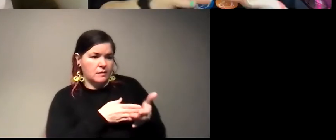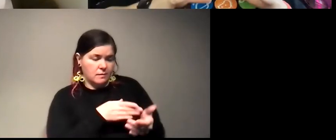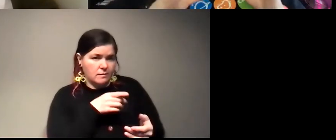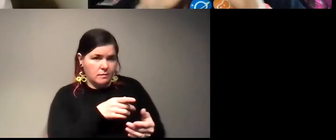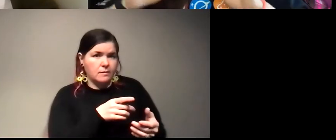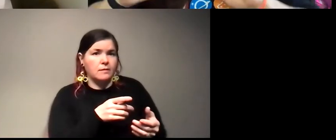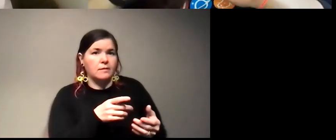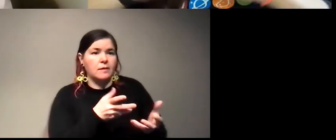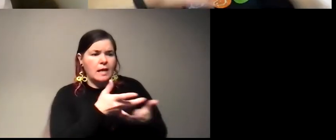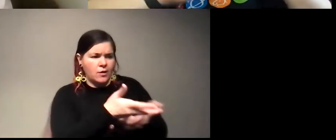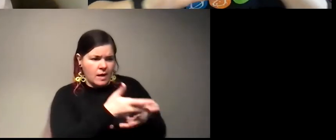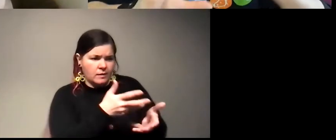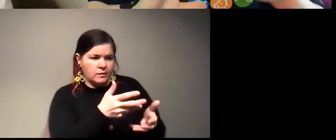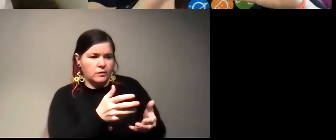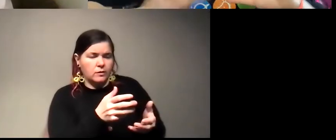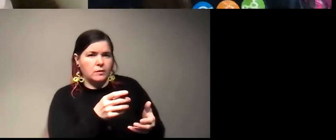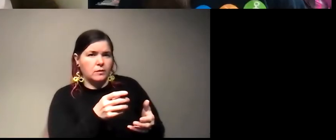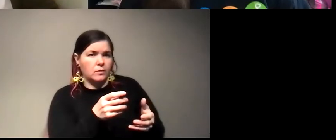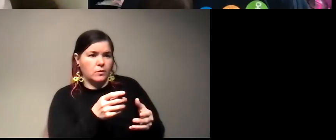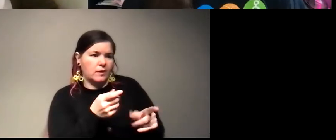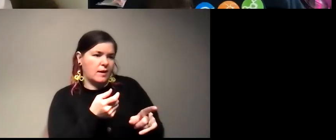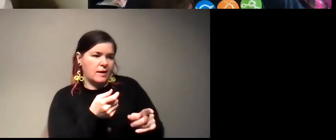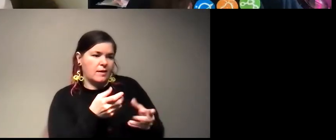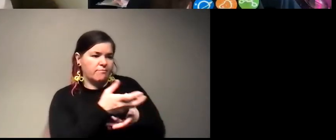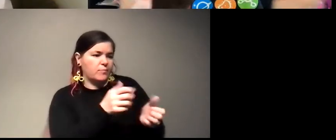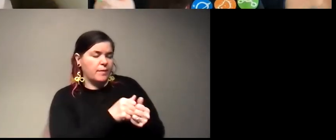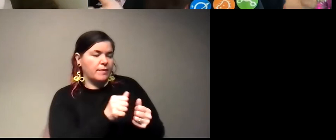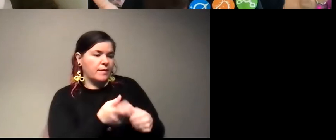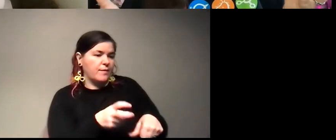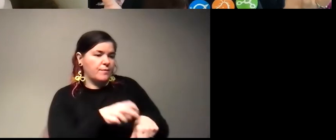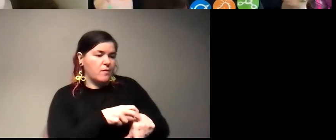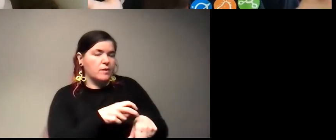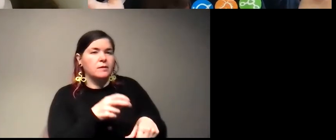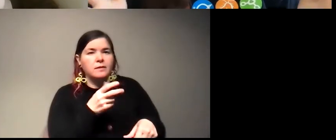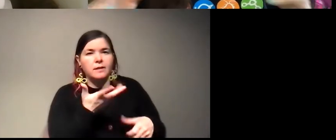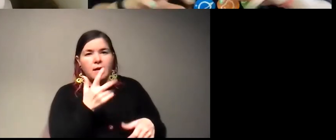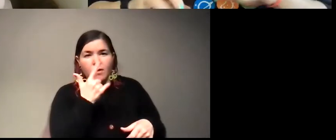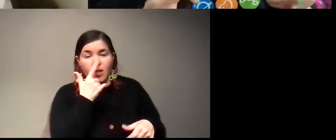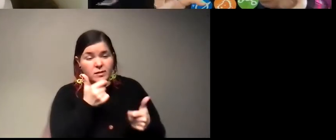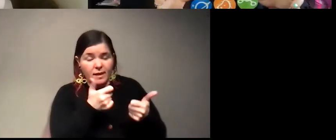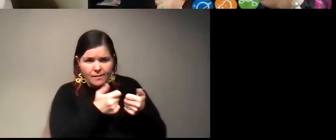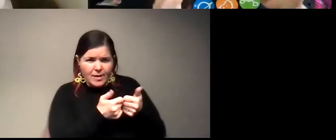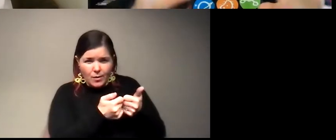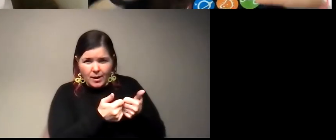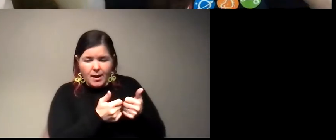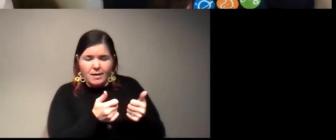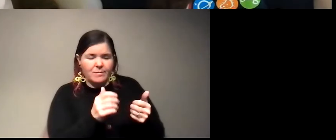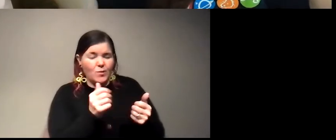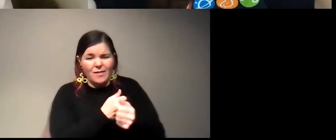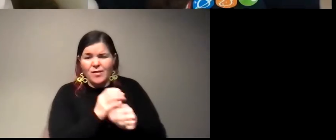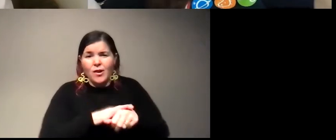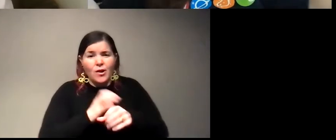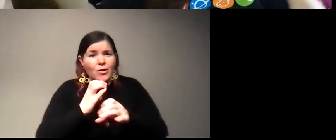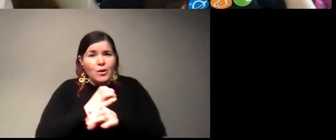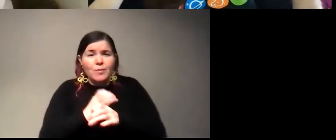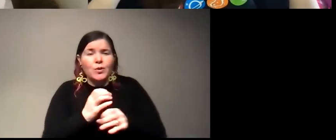would interact or like hit the virus. And so it kind of looks like a video game. He does this all on the computer to like